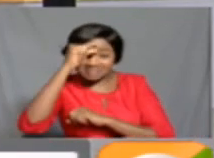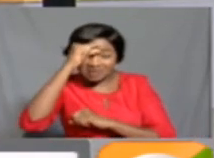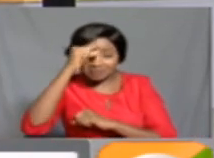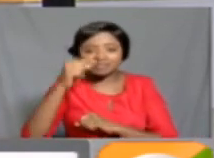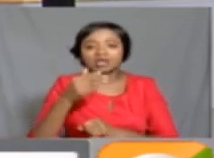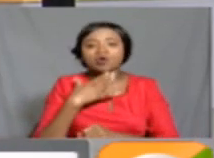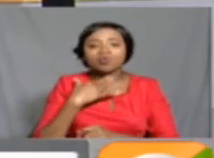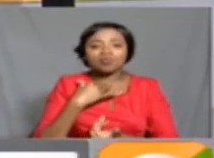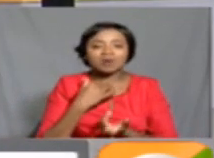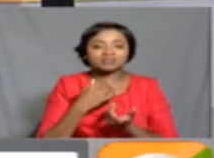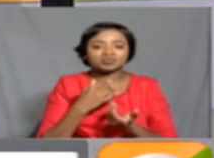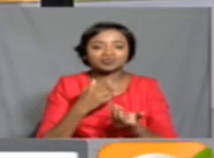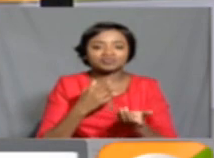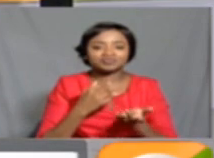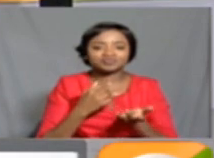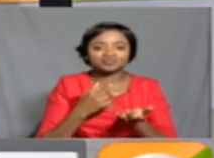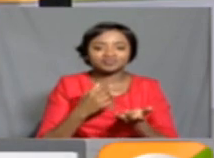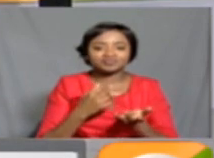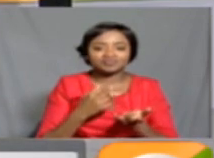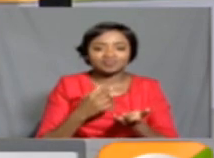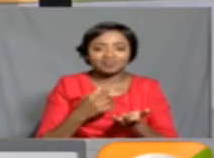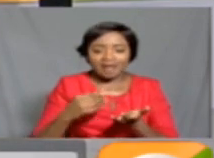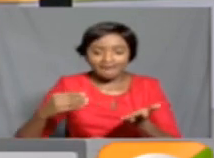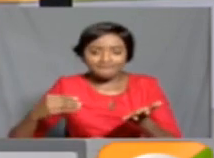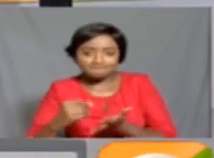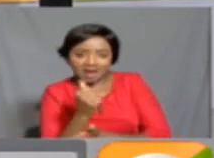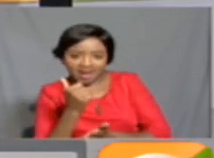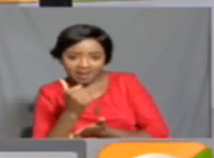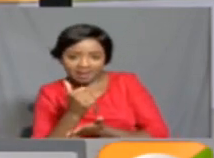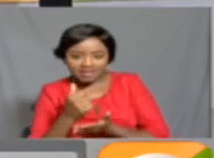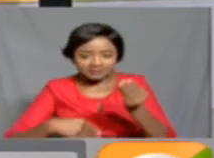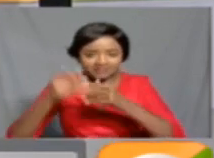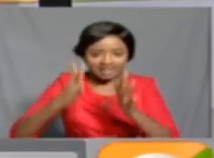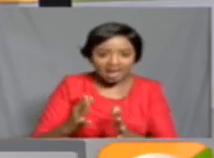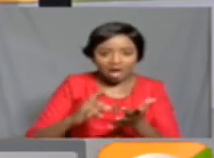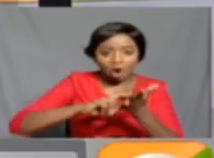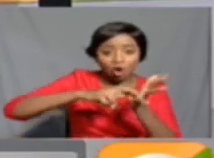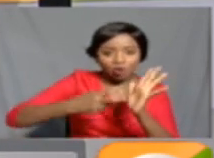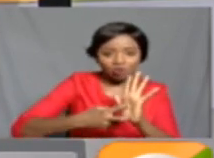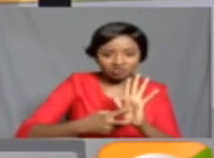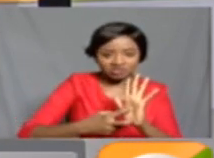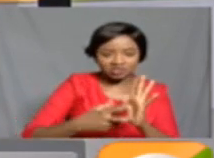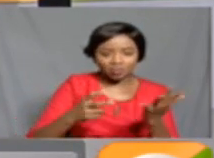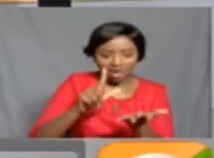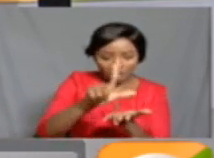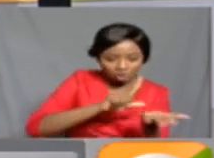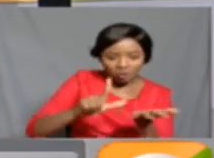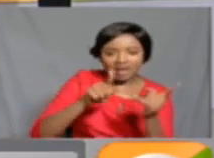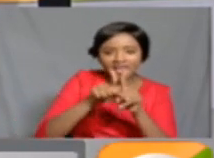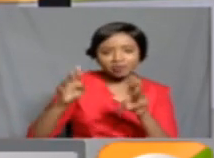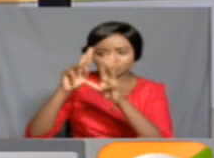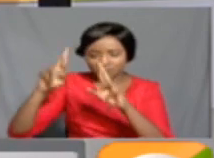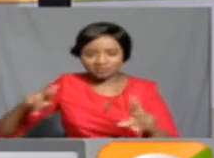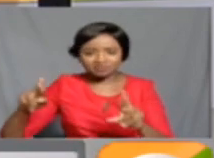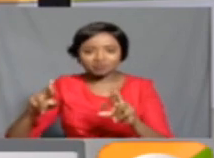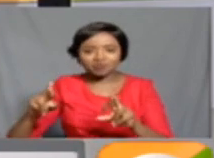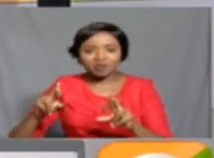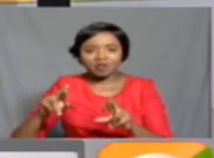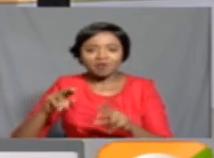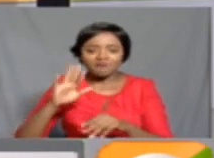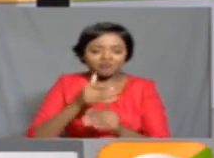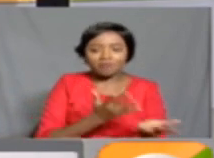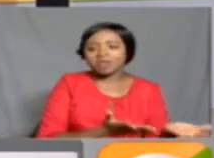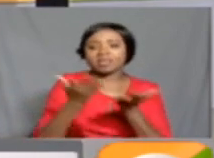scheme, will sign what are known as buyer-seller contracts, both locally and internationally through accredited import